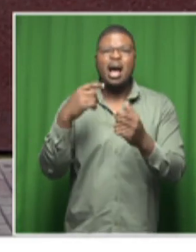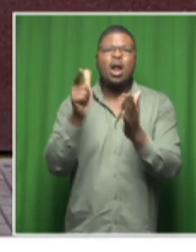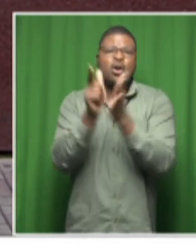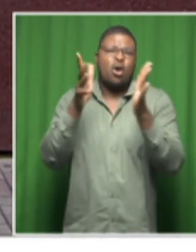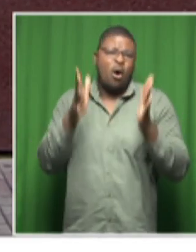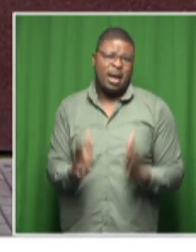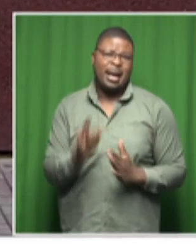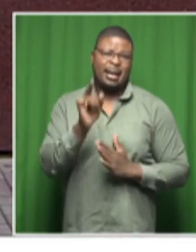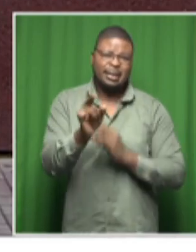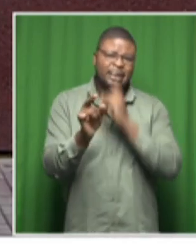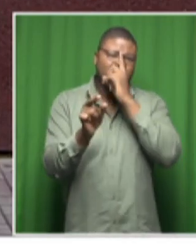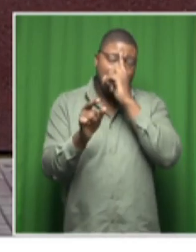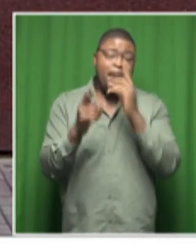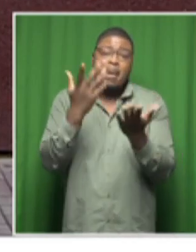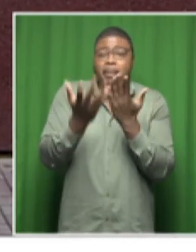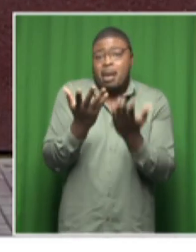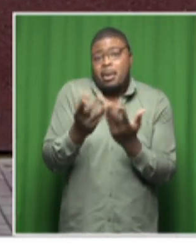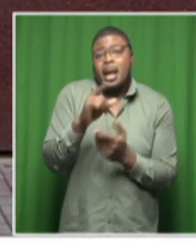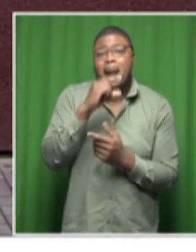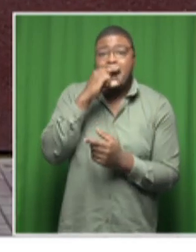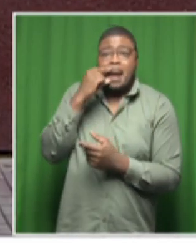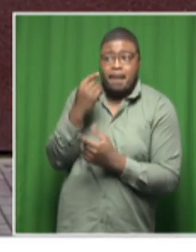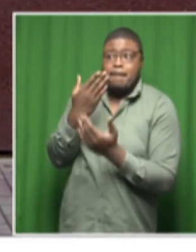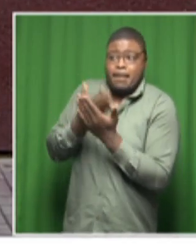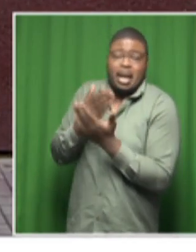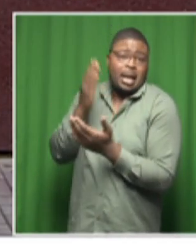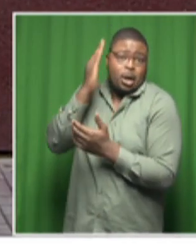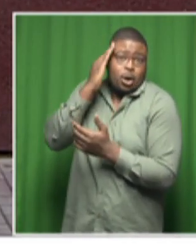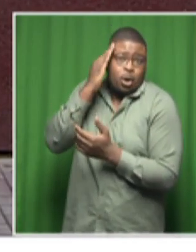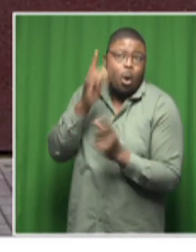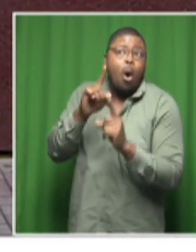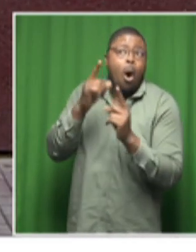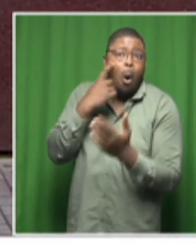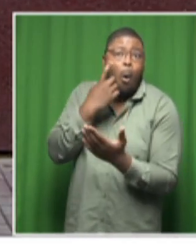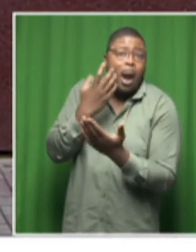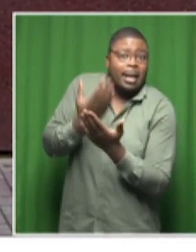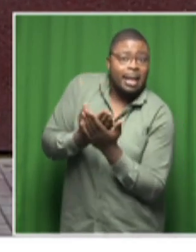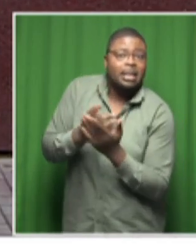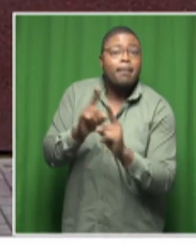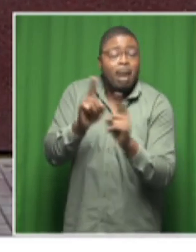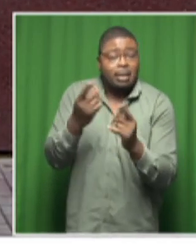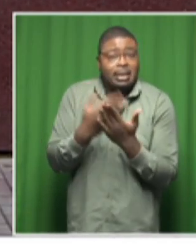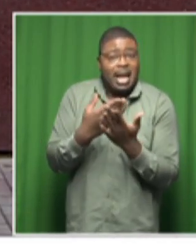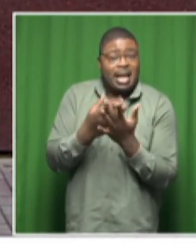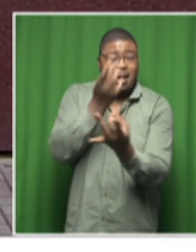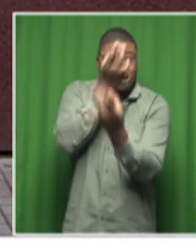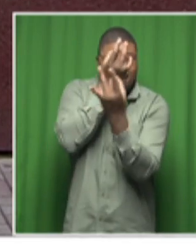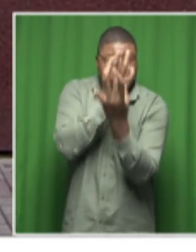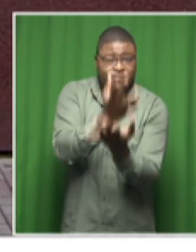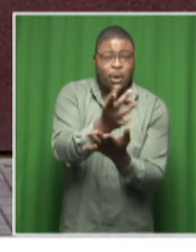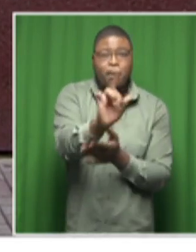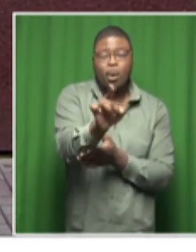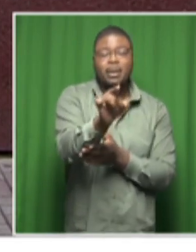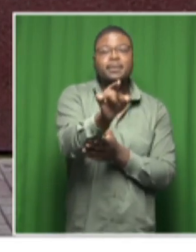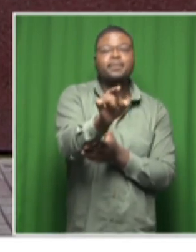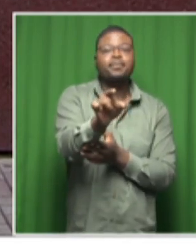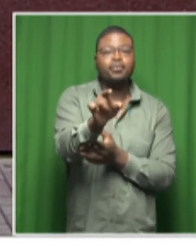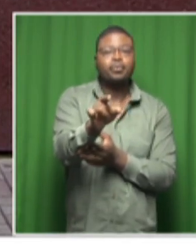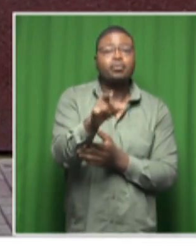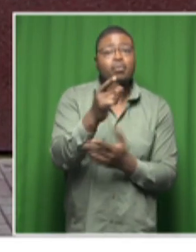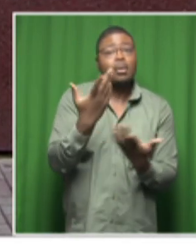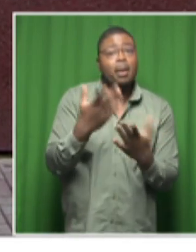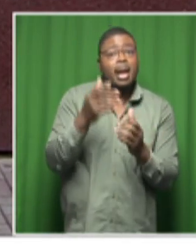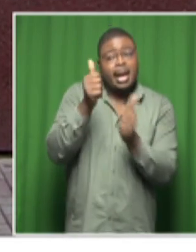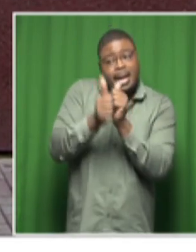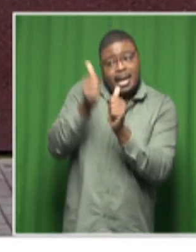we may possibly know the name of that witness who will take the stand, all I am prepared to say is that it's likely that it's due to be a neighbour who